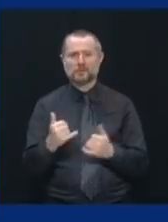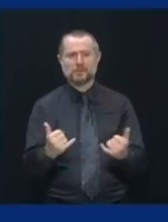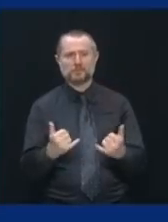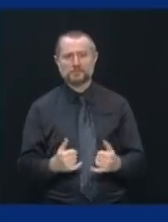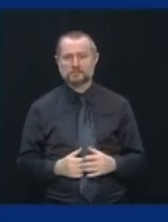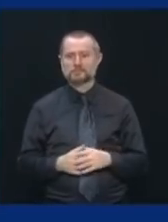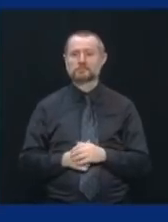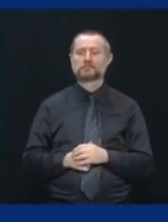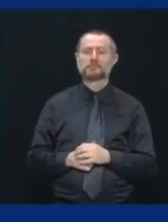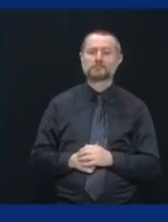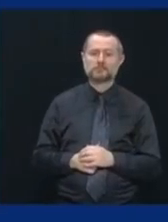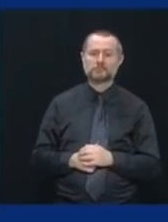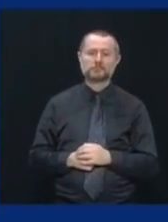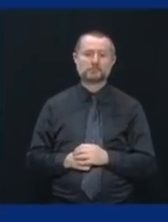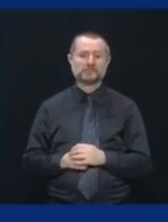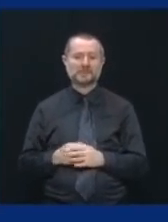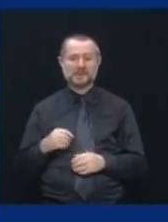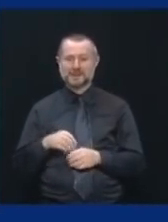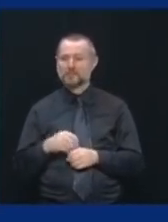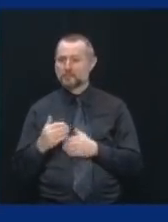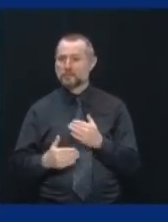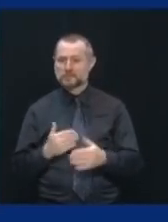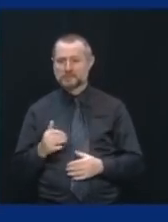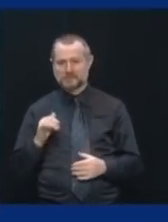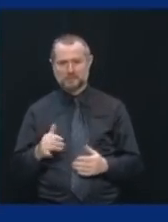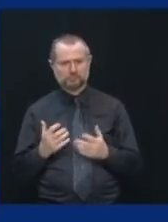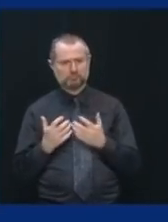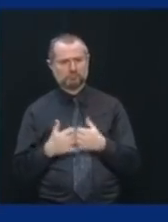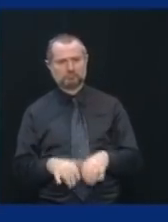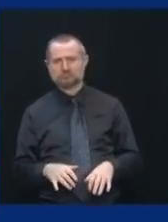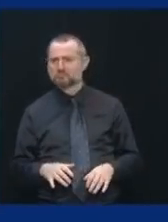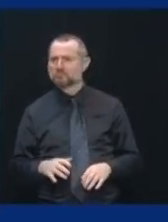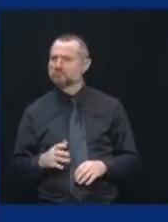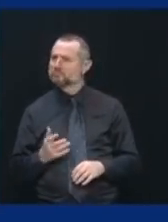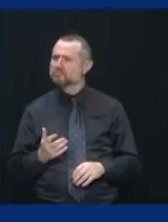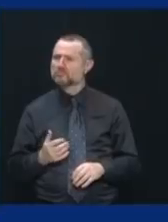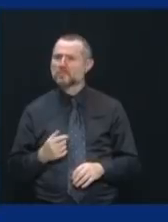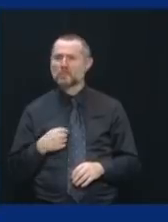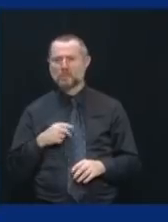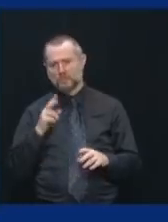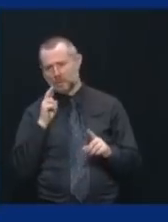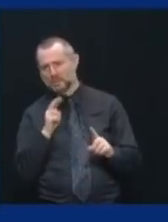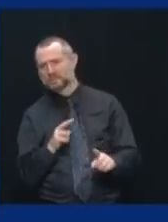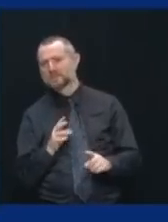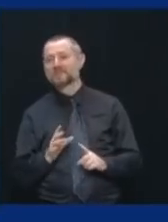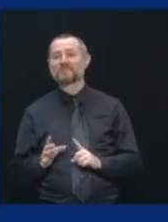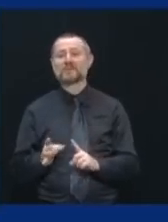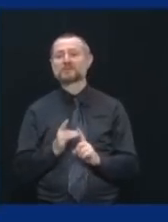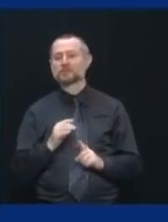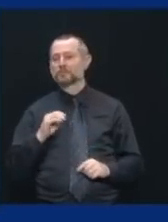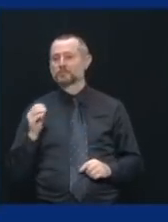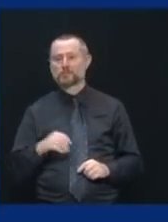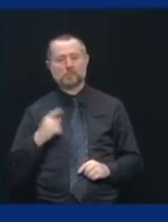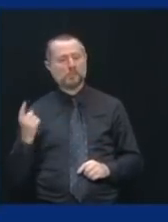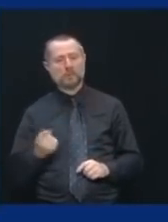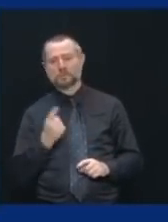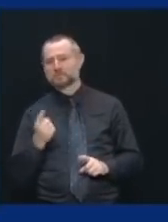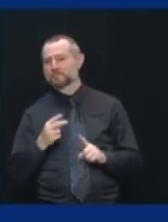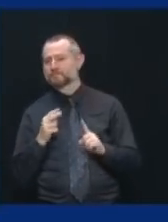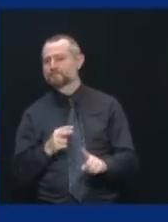we're moving down this path. We're watching the infection rate, right? And it's always a